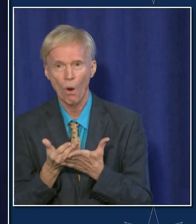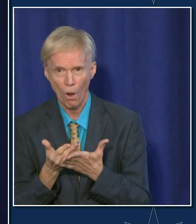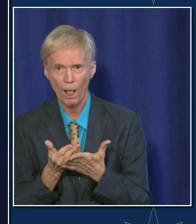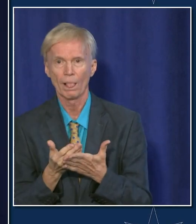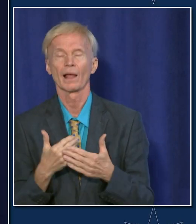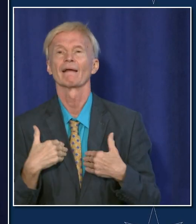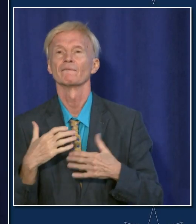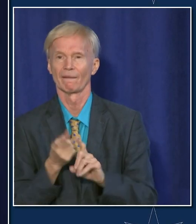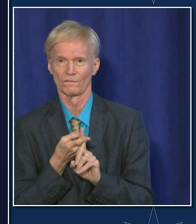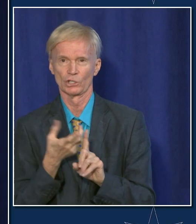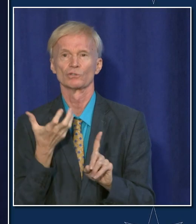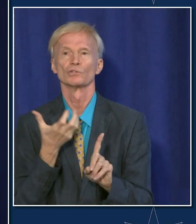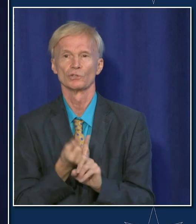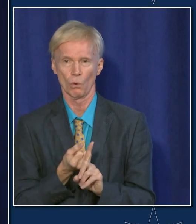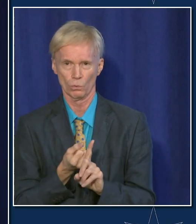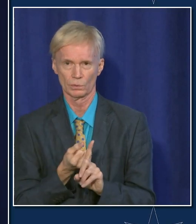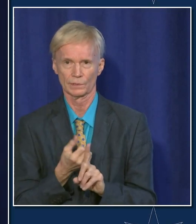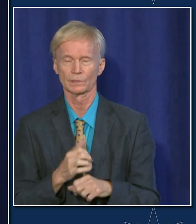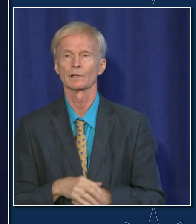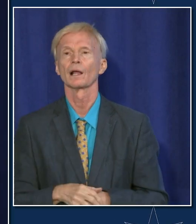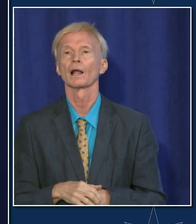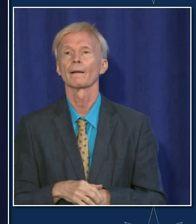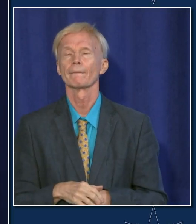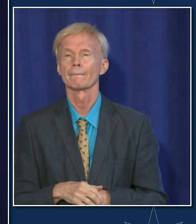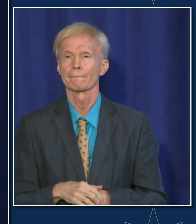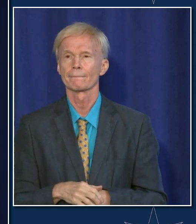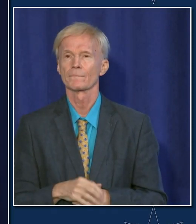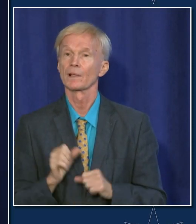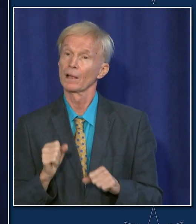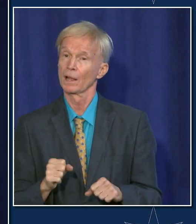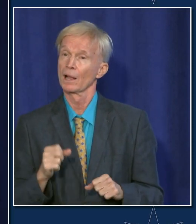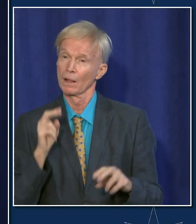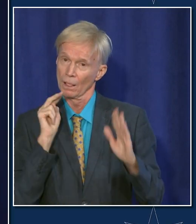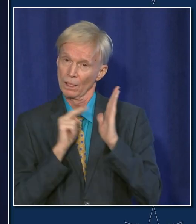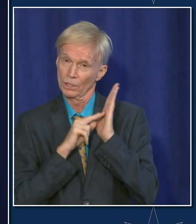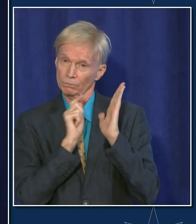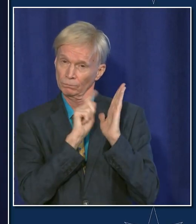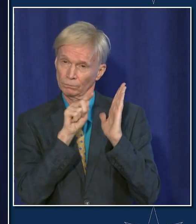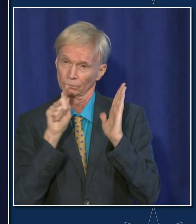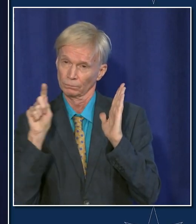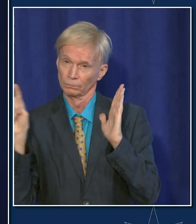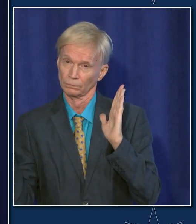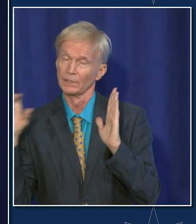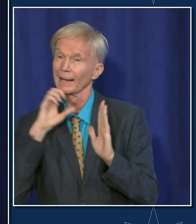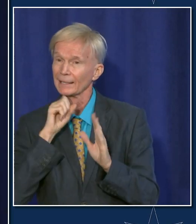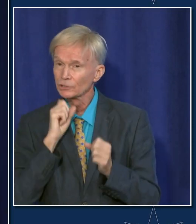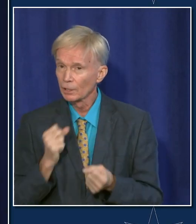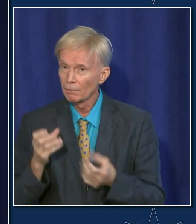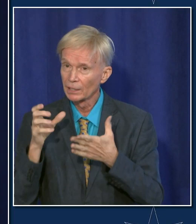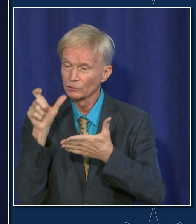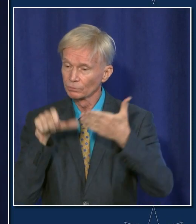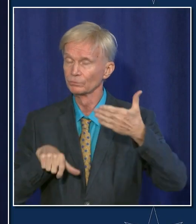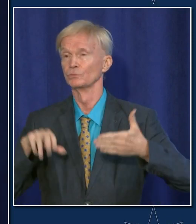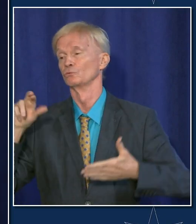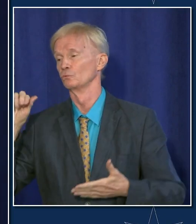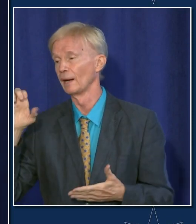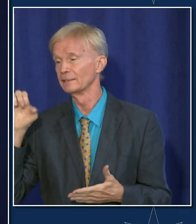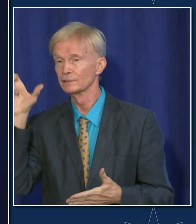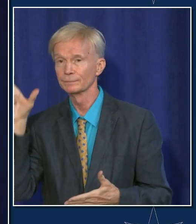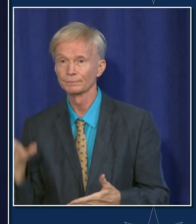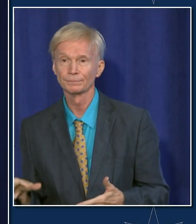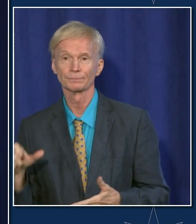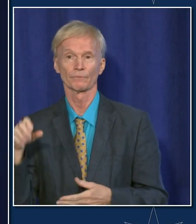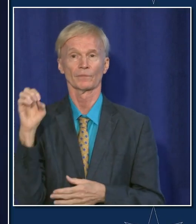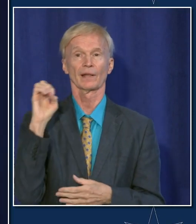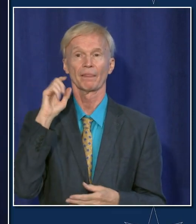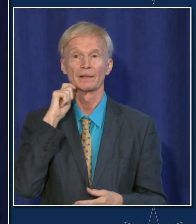first dose. And we can look in some more detail if we break down by age, race, ethnicity, and gender. The